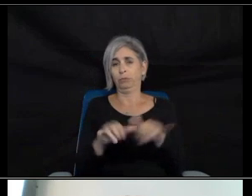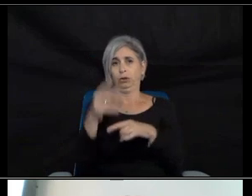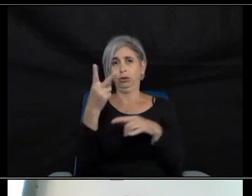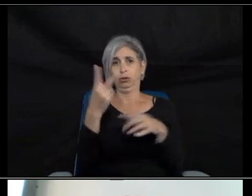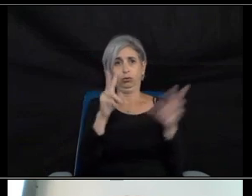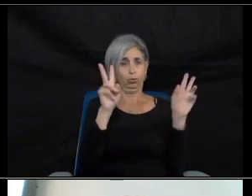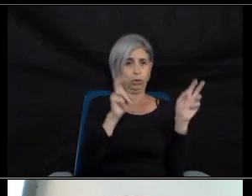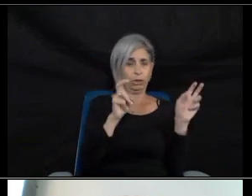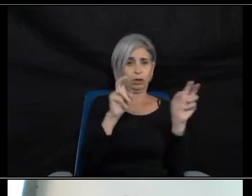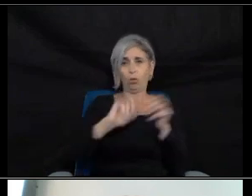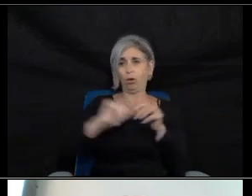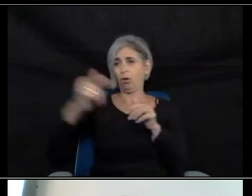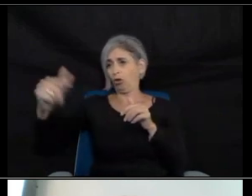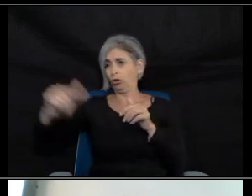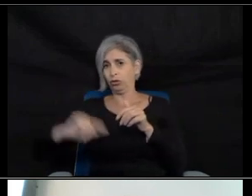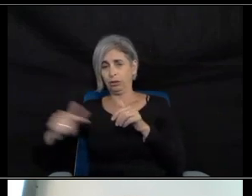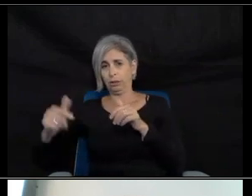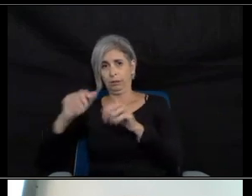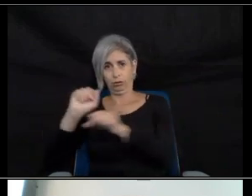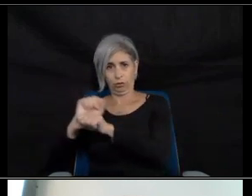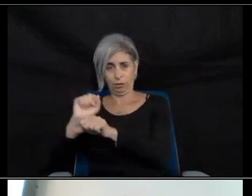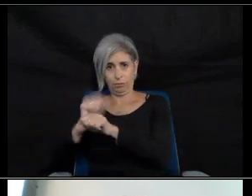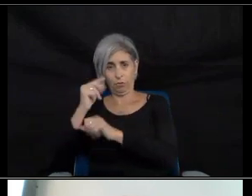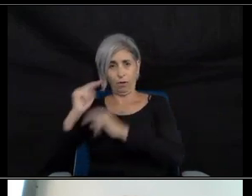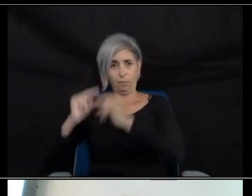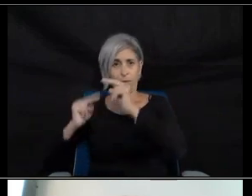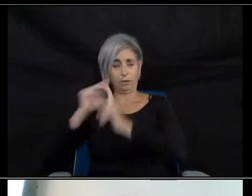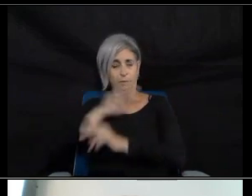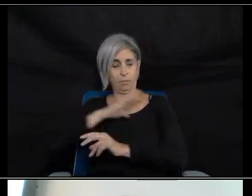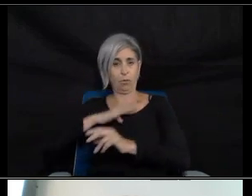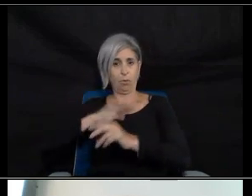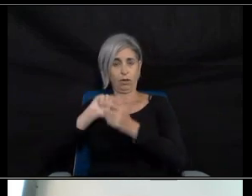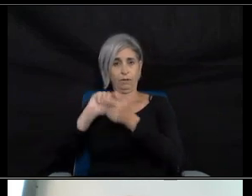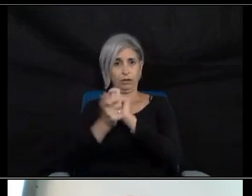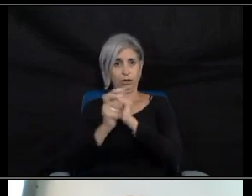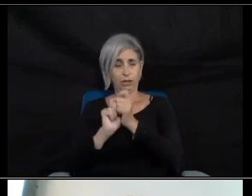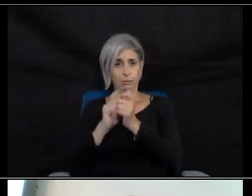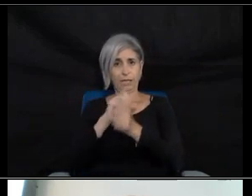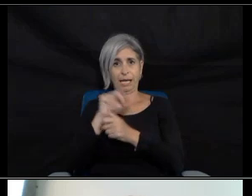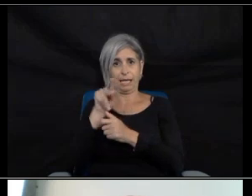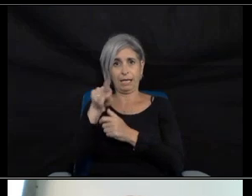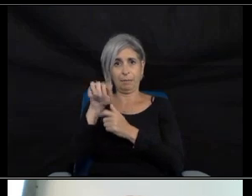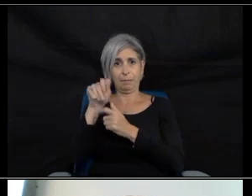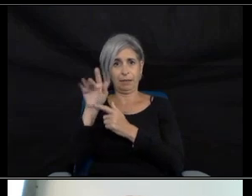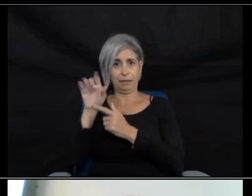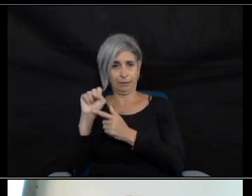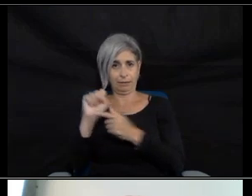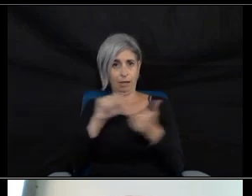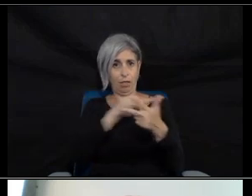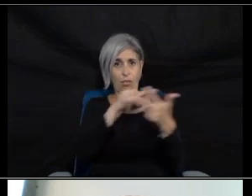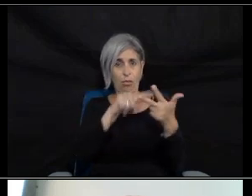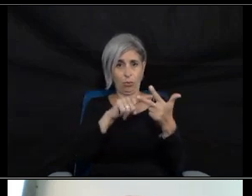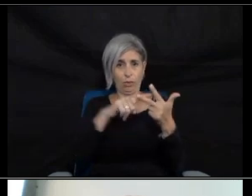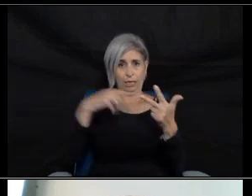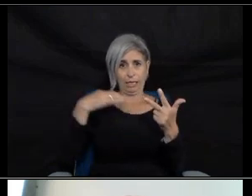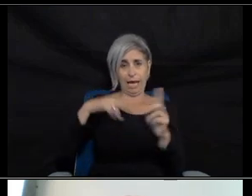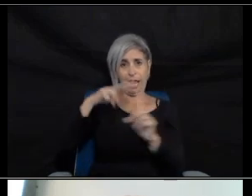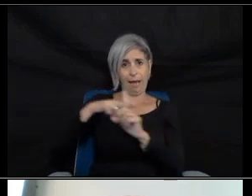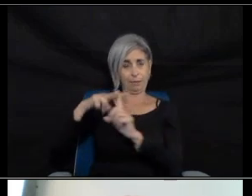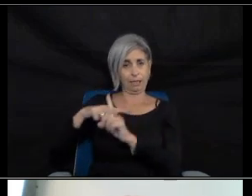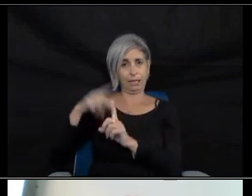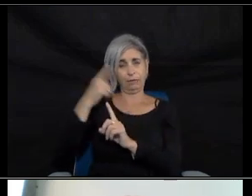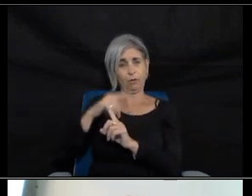positions and one alternate position for the Building Board of Adjustments and Appeals. And we have three applicants for two